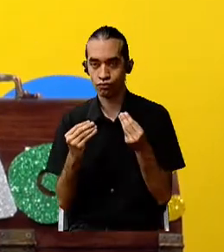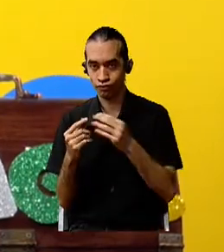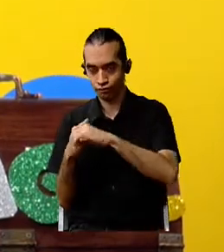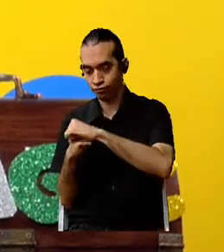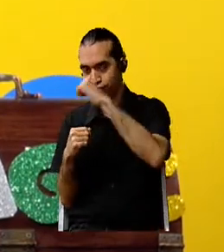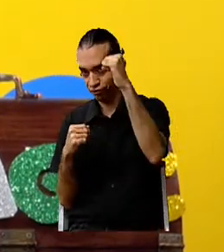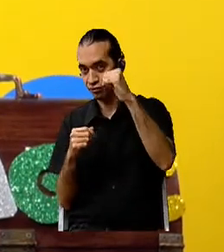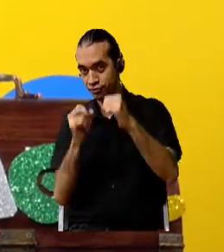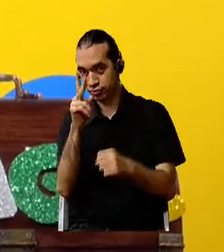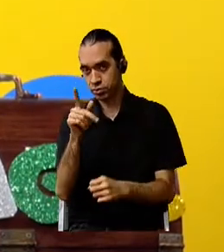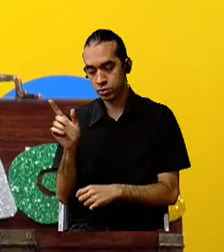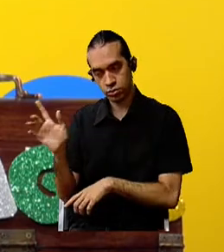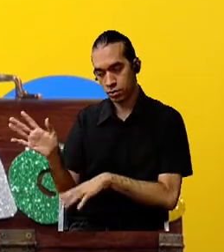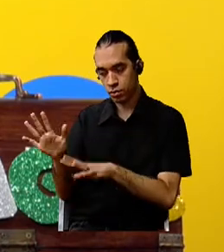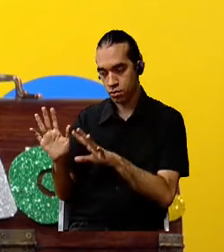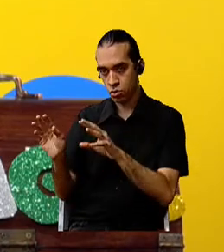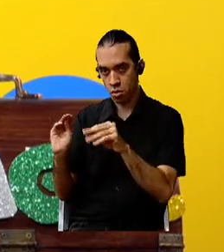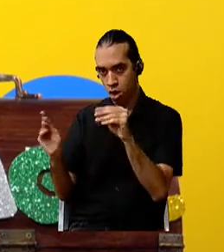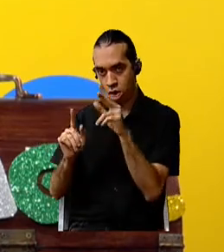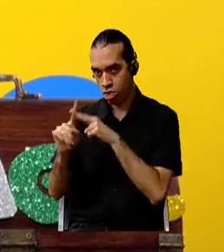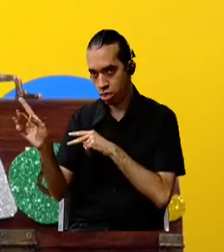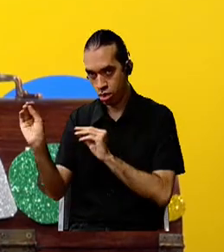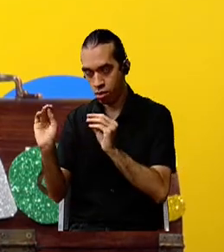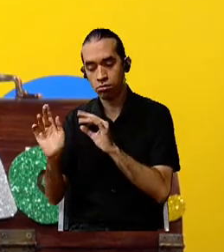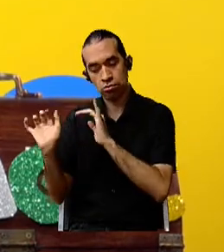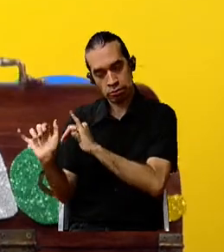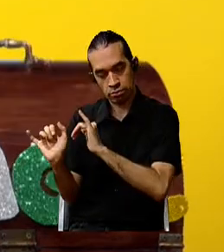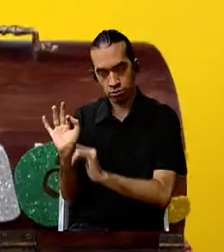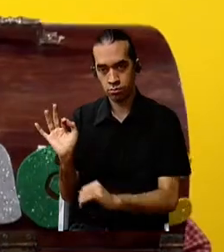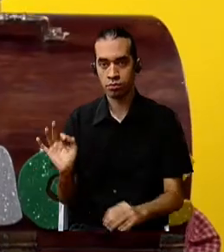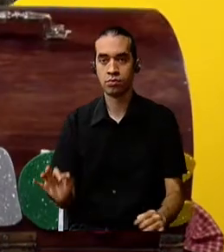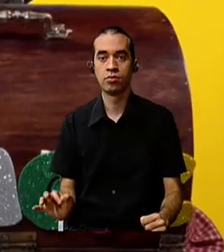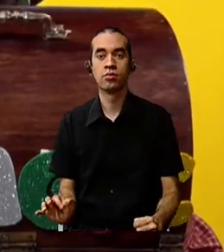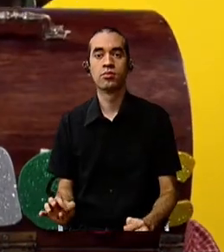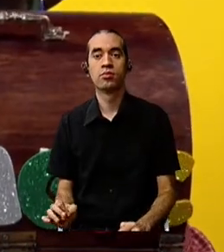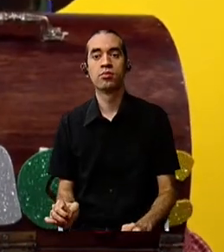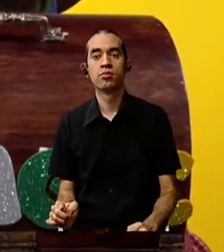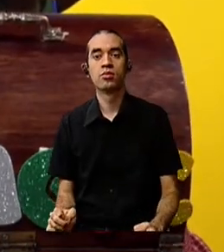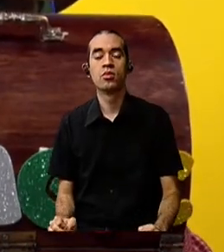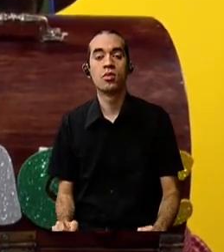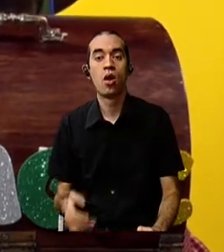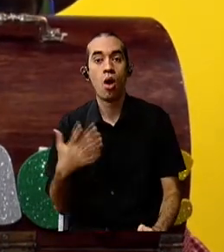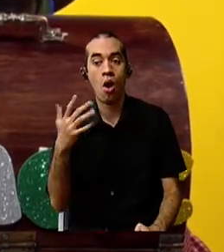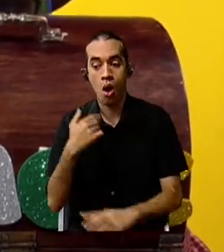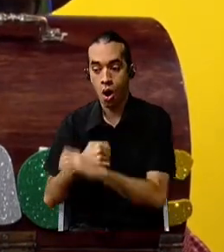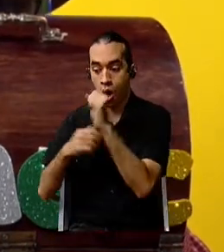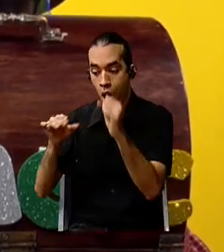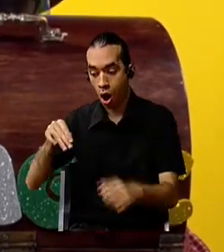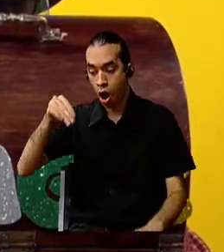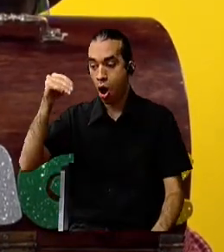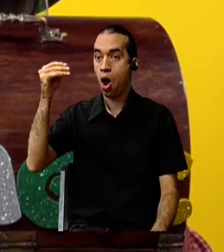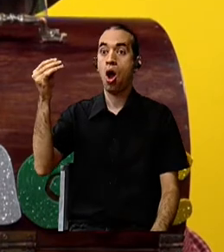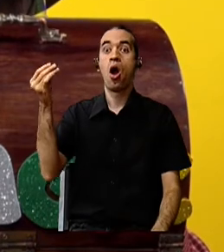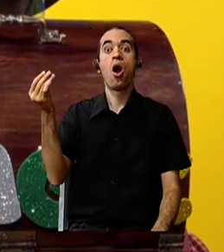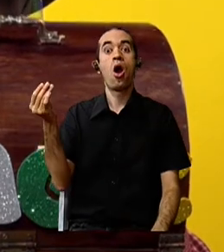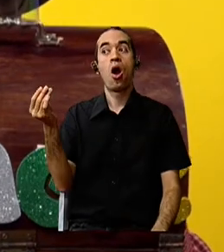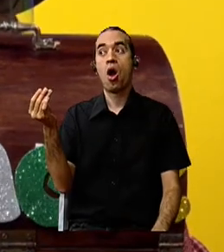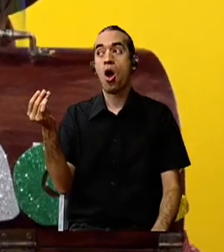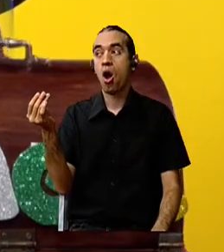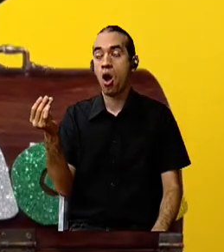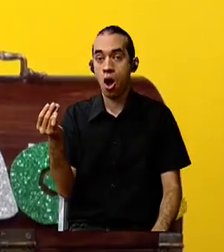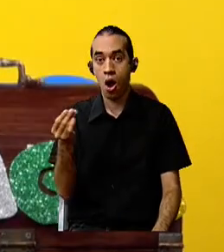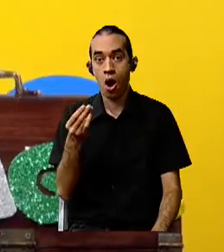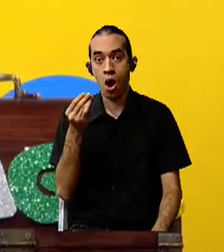the box. But don't move, Chuli. Be there, please. Oh my goodness. What do we